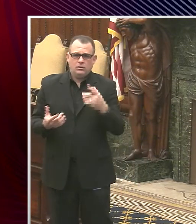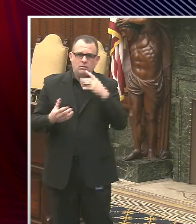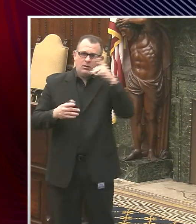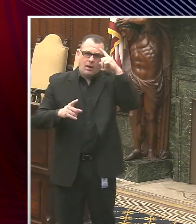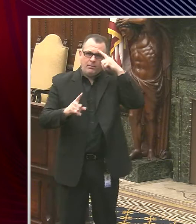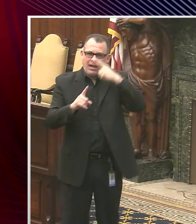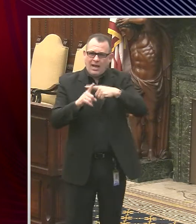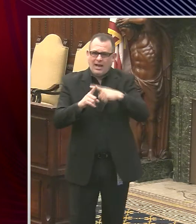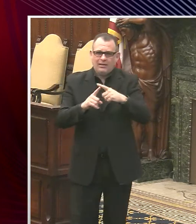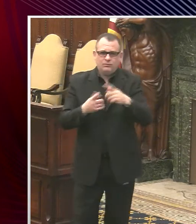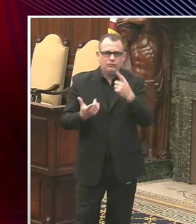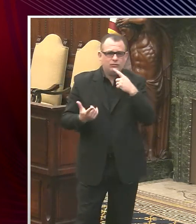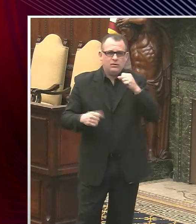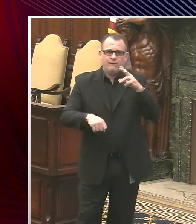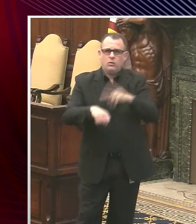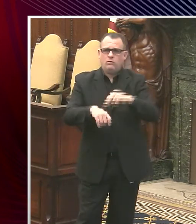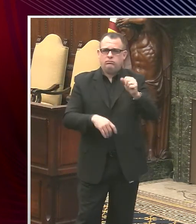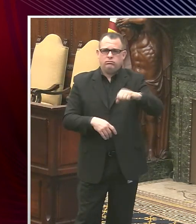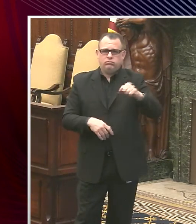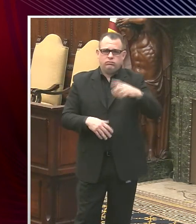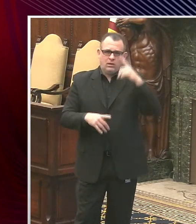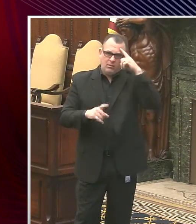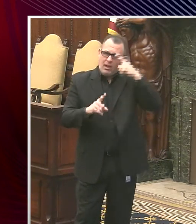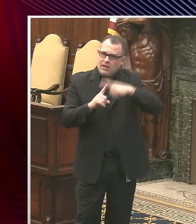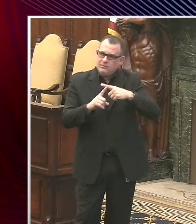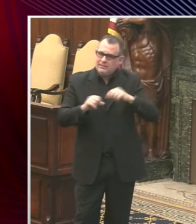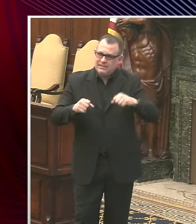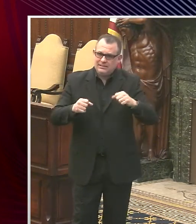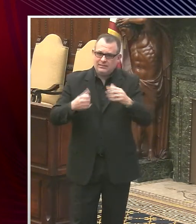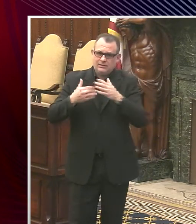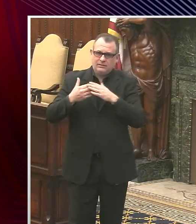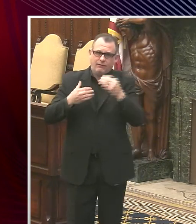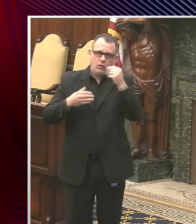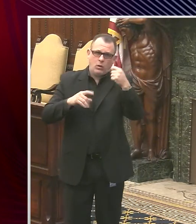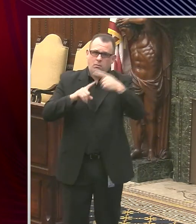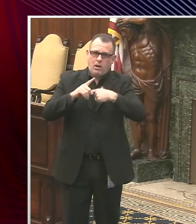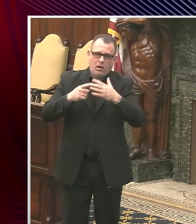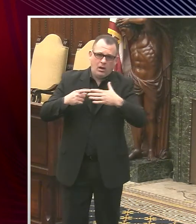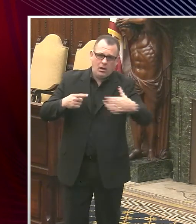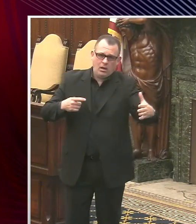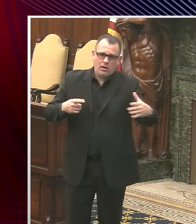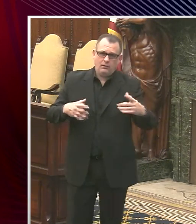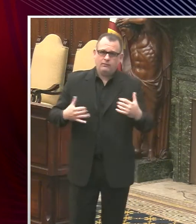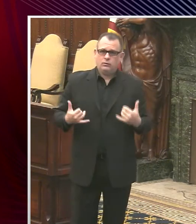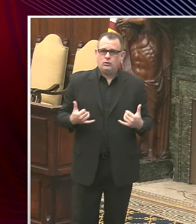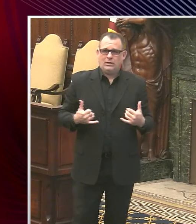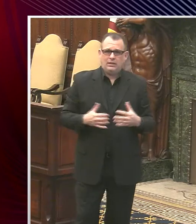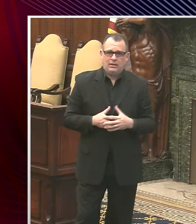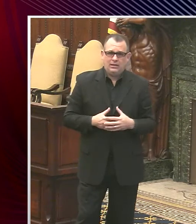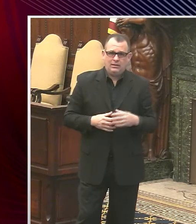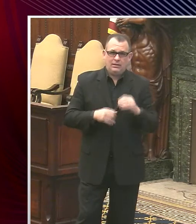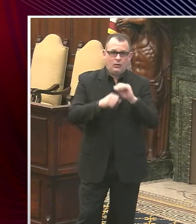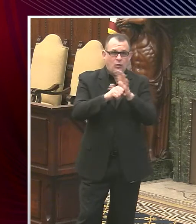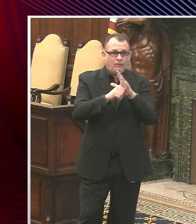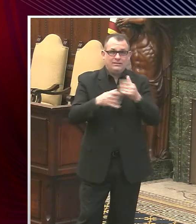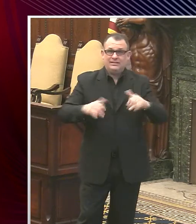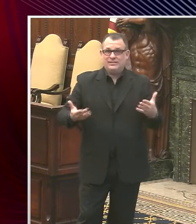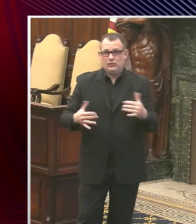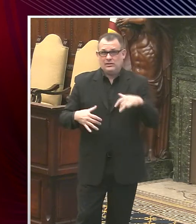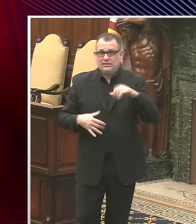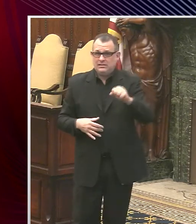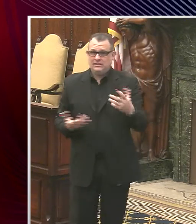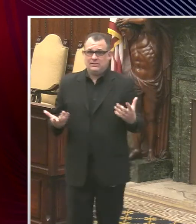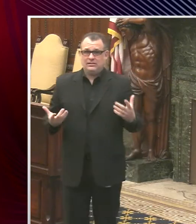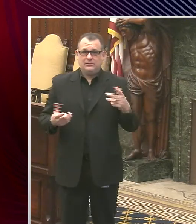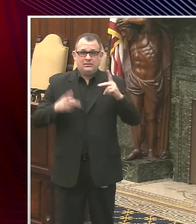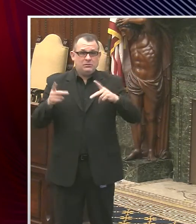now. But that optimism is really over the next few months. Today, the epidemic is still here and it's still deadly.